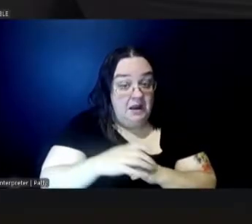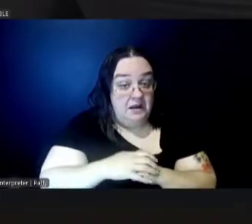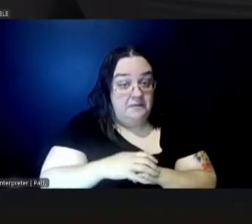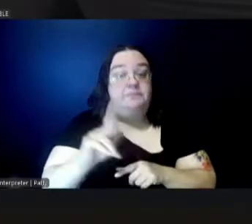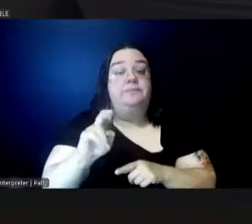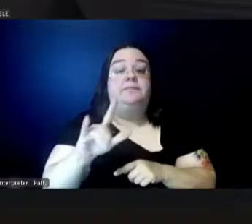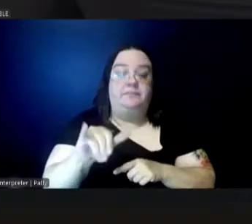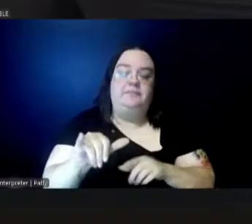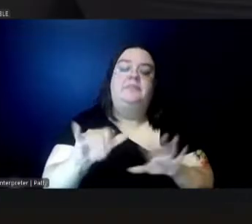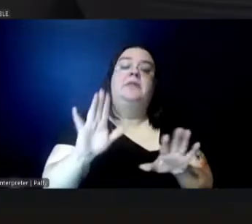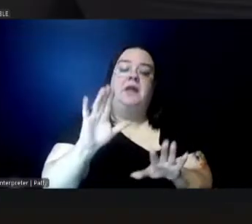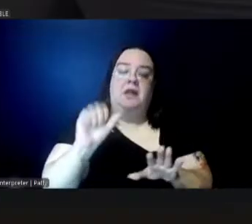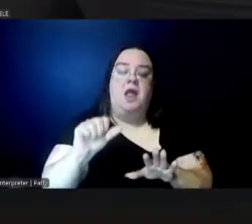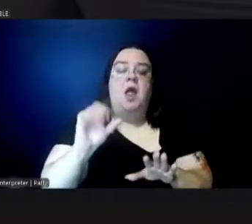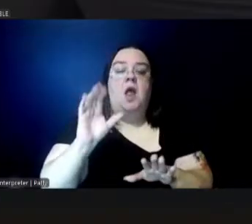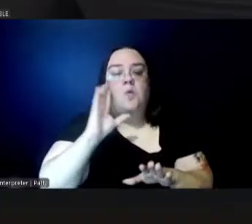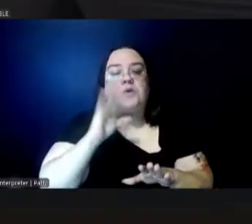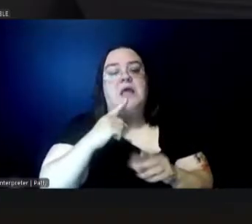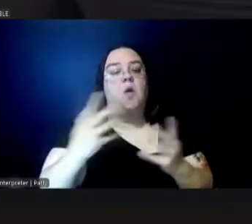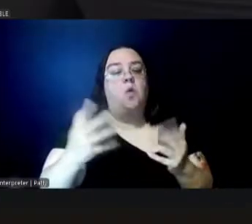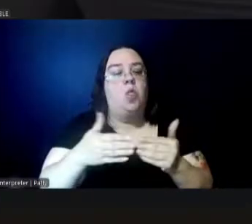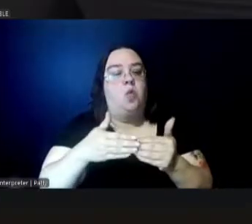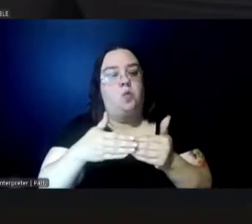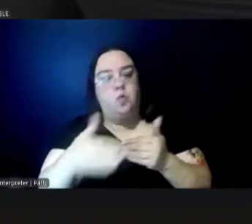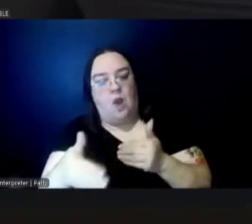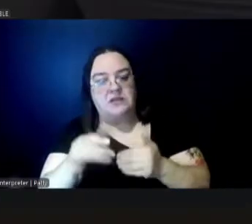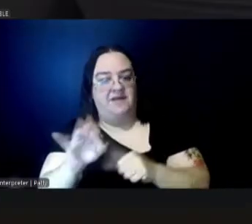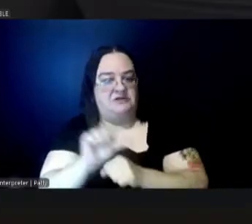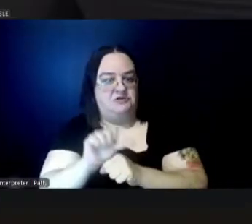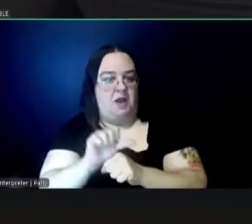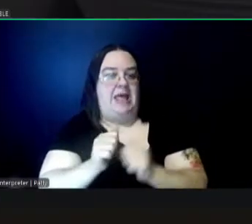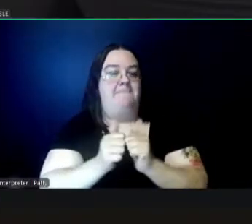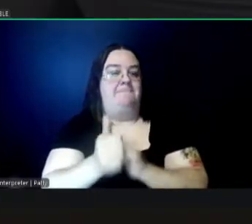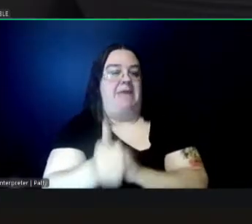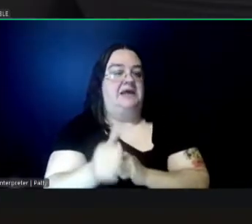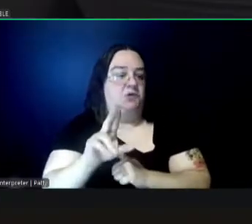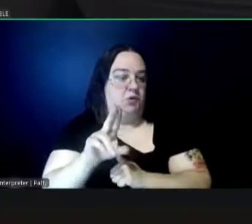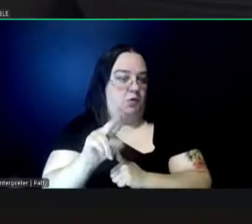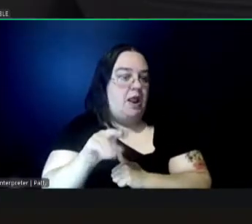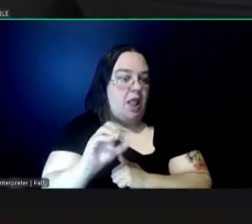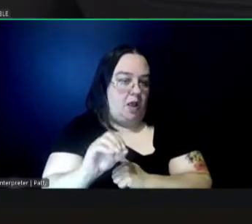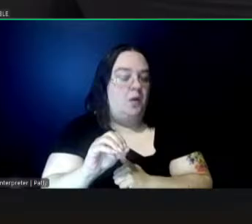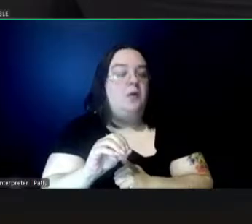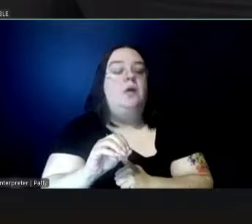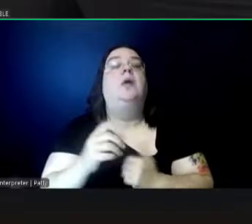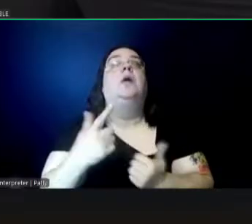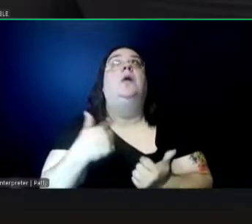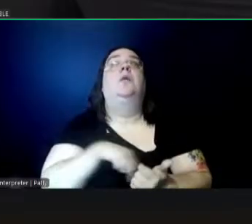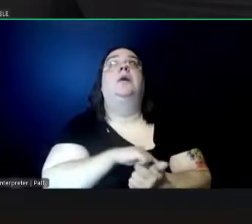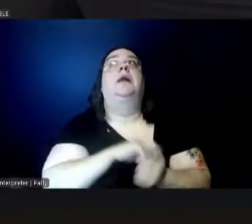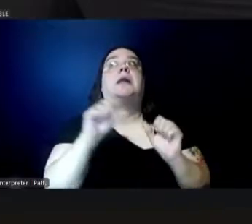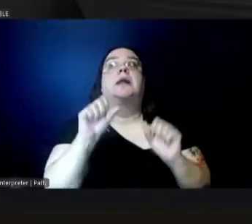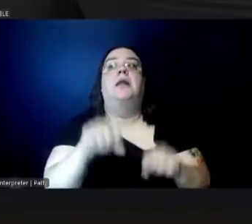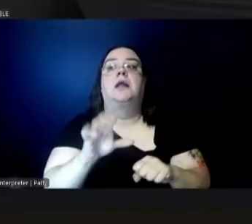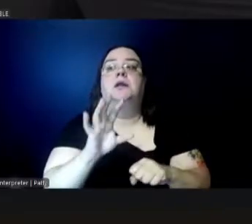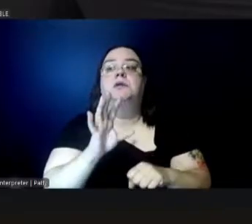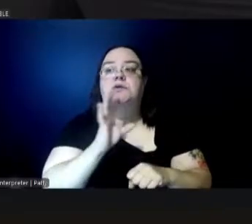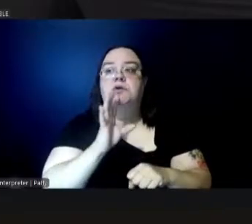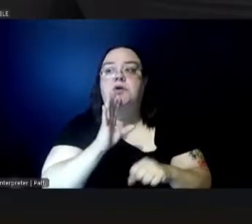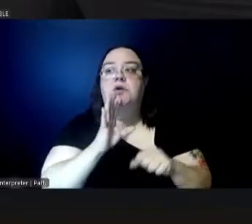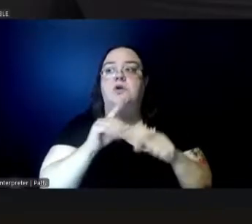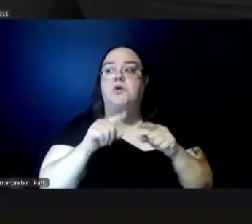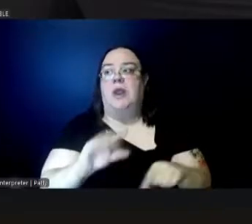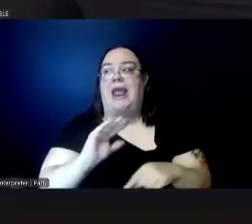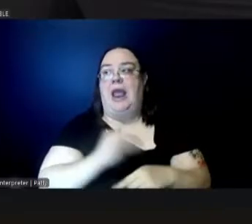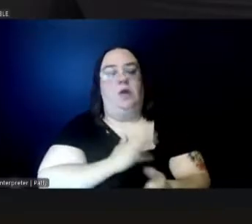Yeah, it's going to be the rest of the job past UNO. Okay. And we can talk in our catch-up